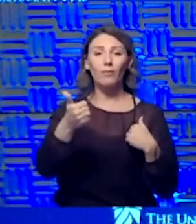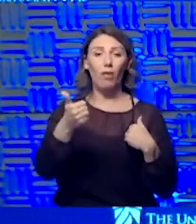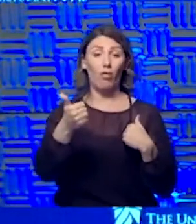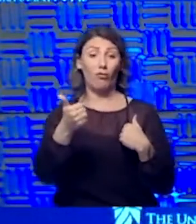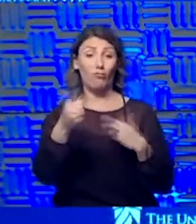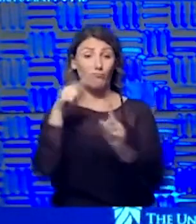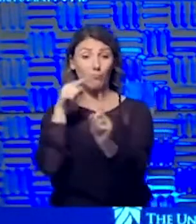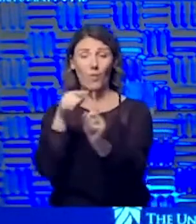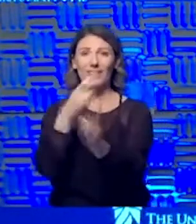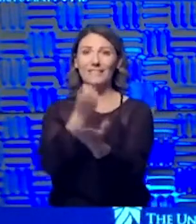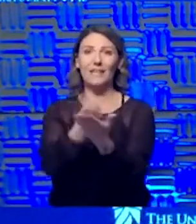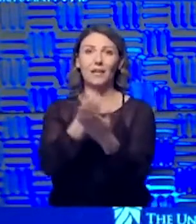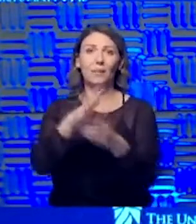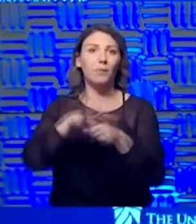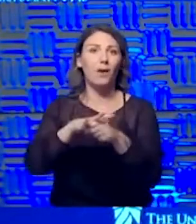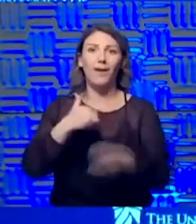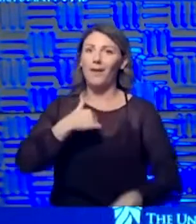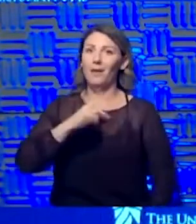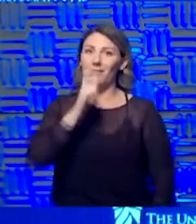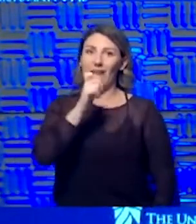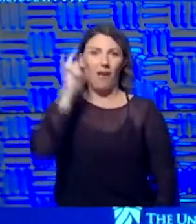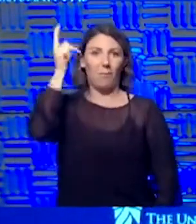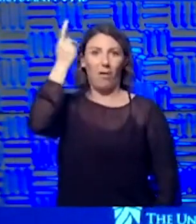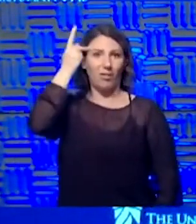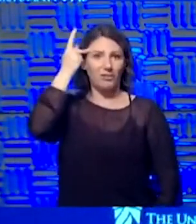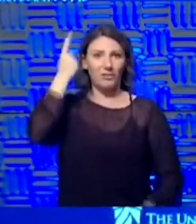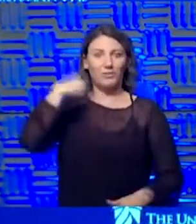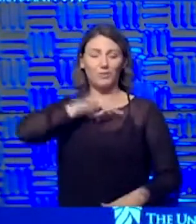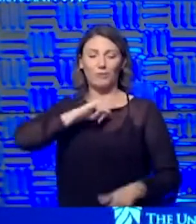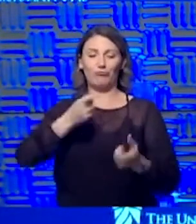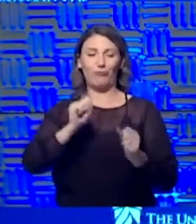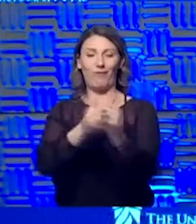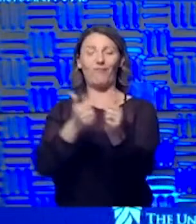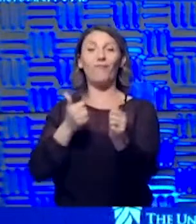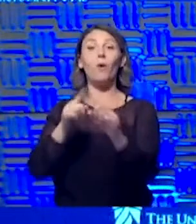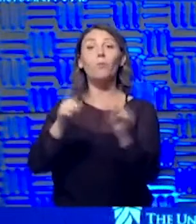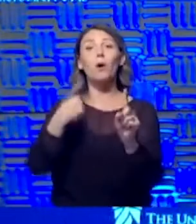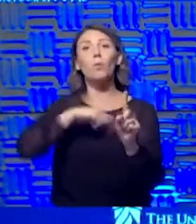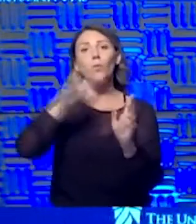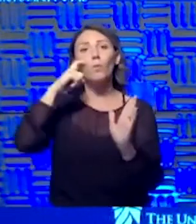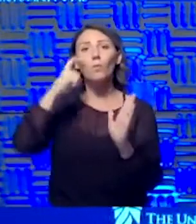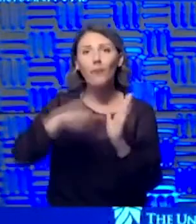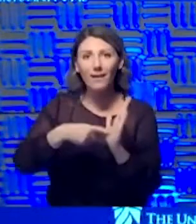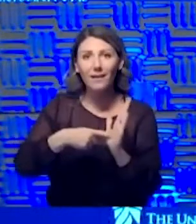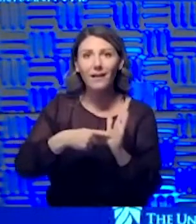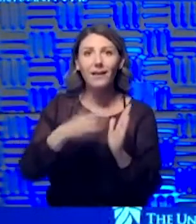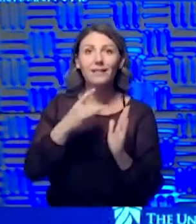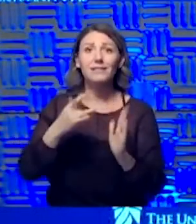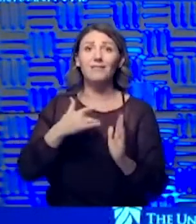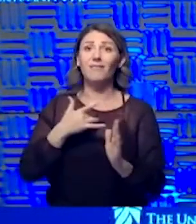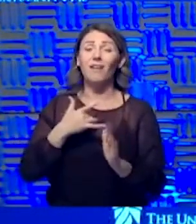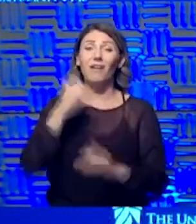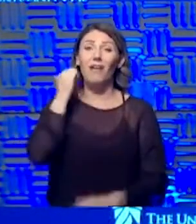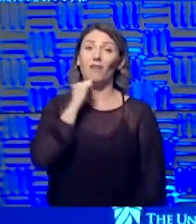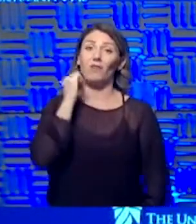pressure, and I'm not a politician, so we try to stay out of that lane. But we recognize it and feel it every day. And we feel